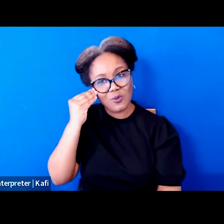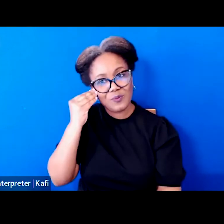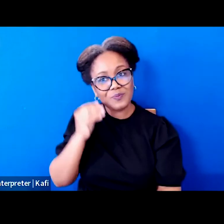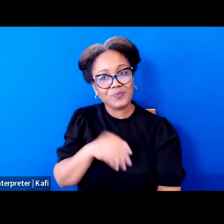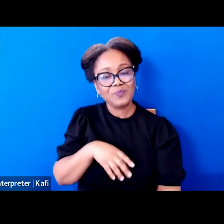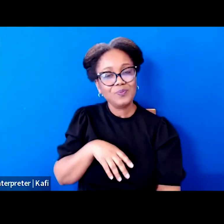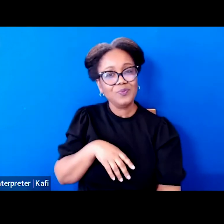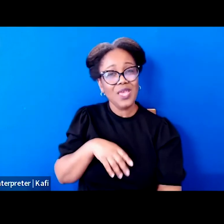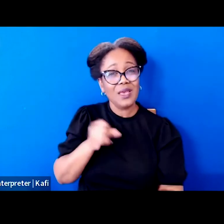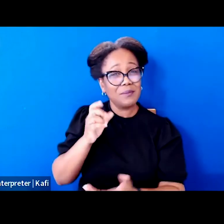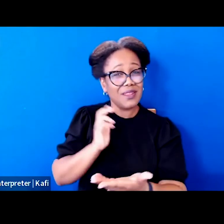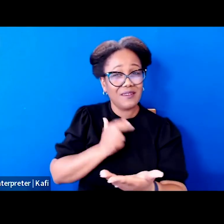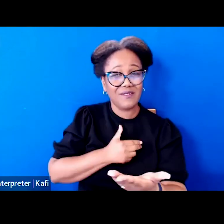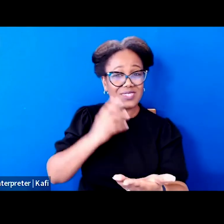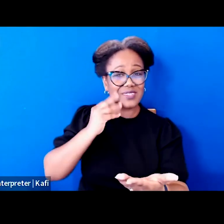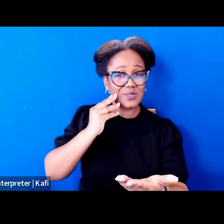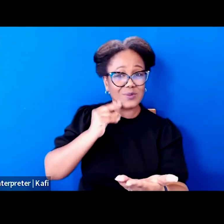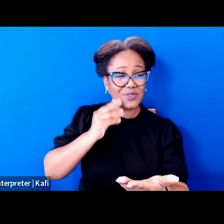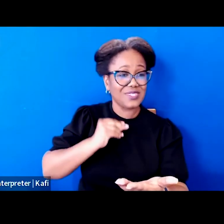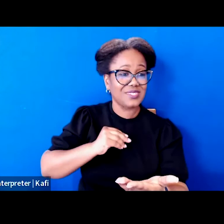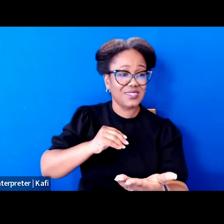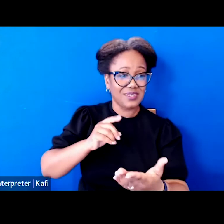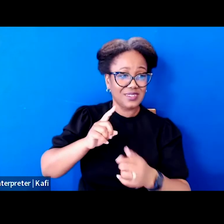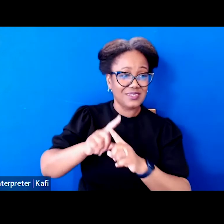through war and through our domestic,